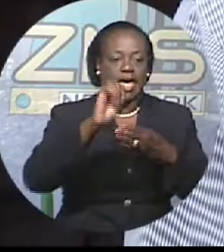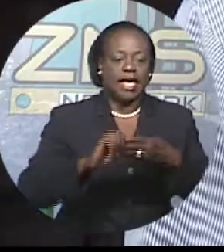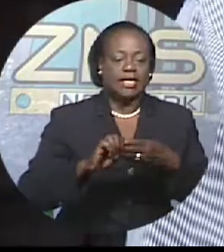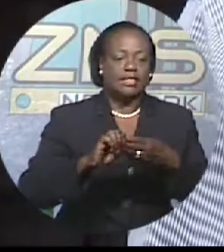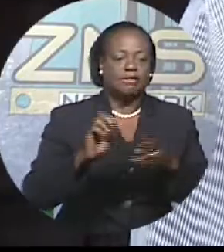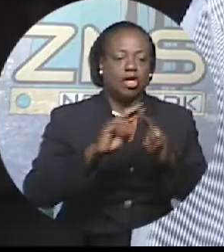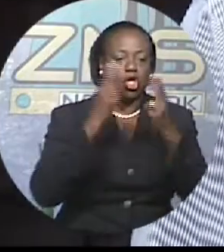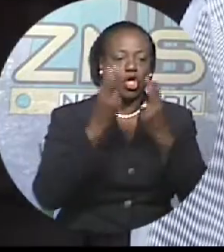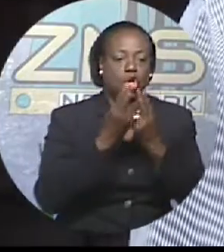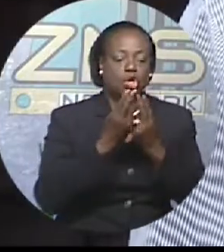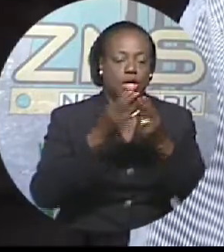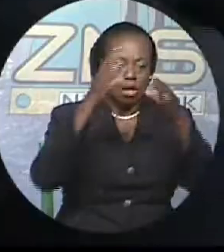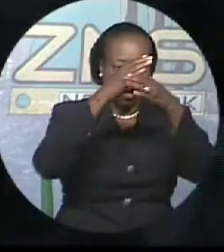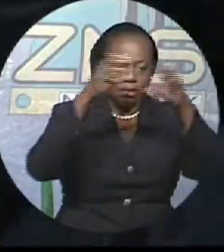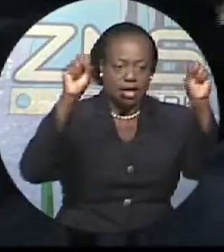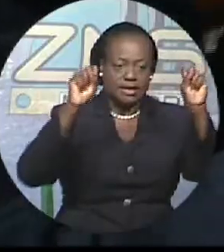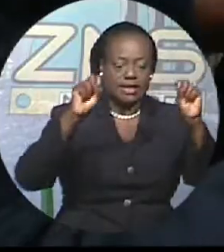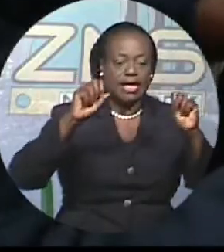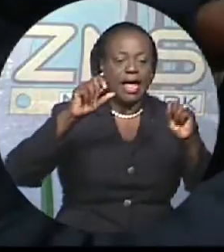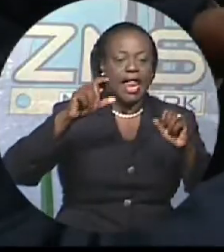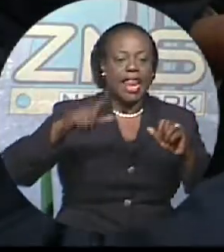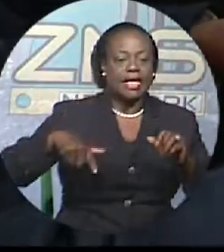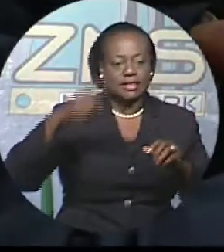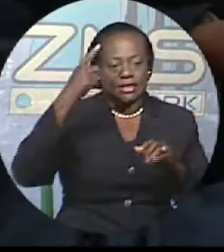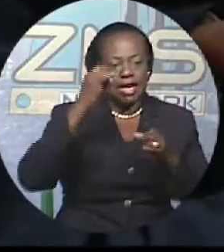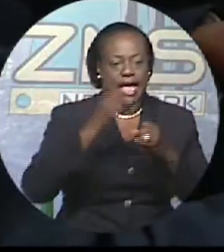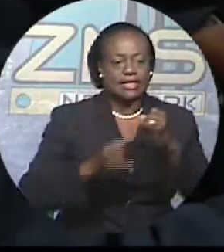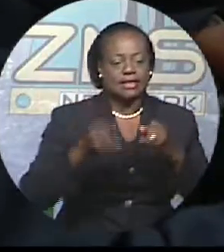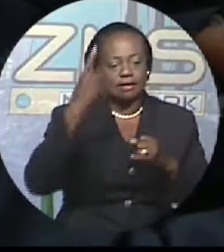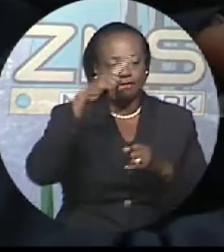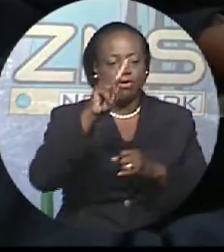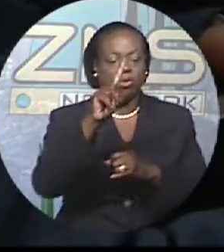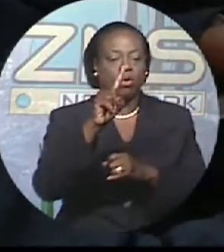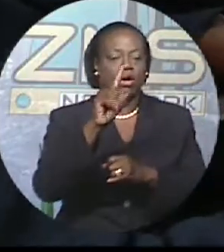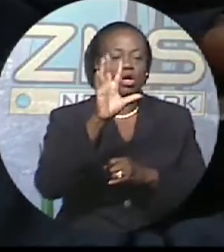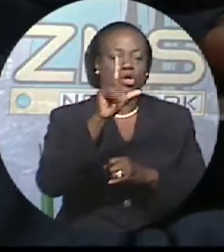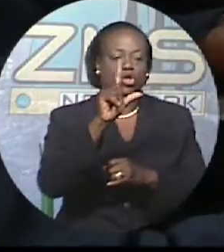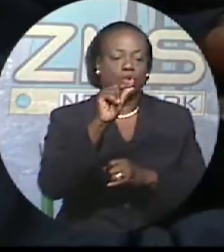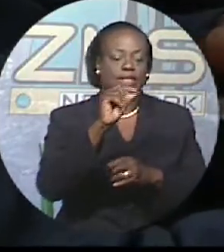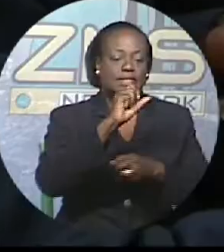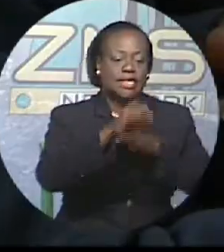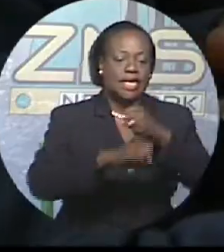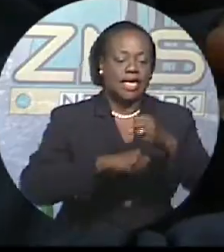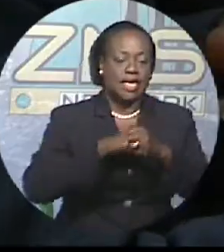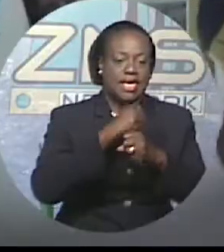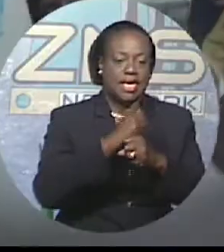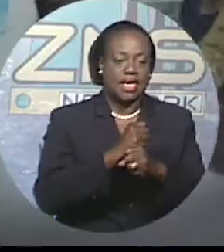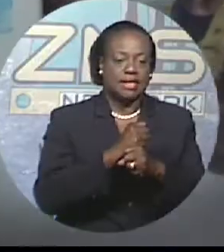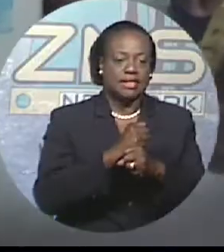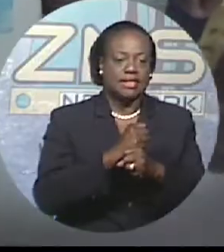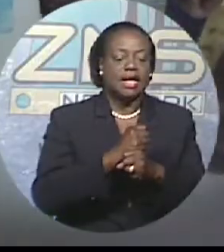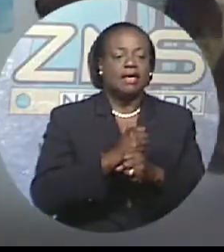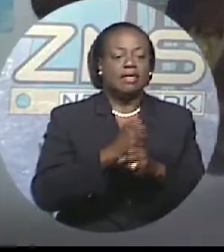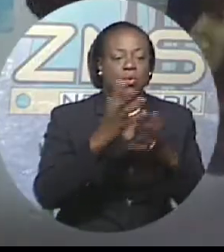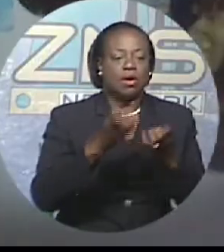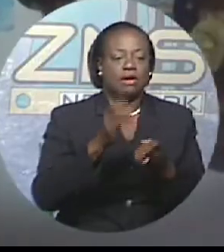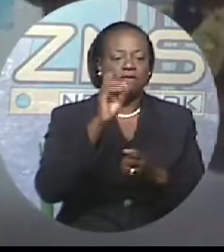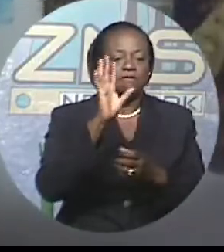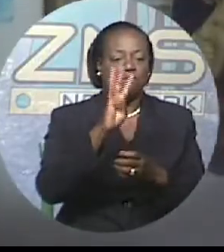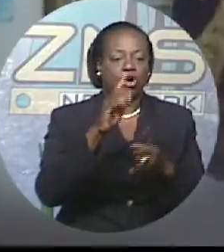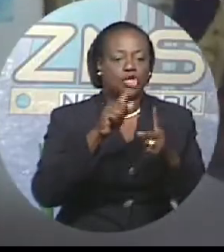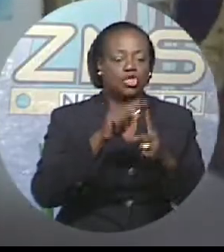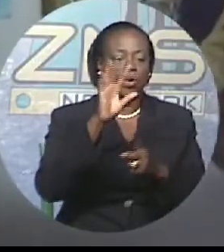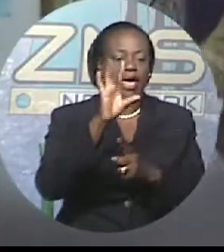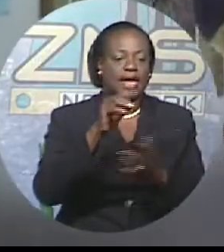20 years. Given the economic climate of the country, he confirmed union officials agreed to a $4,000 to $8,000 lump sum.